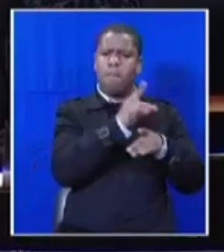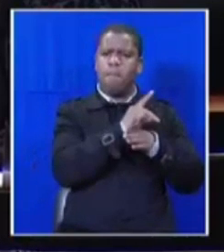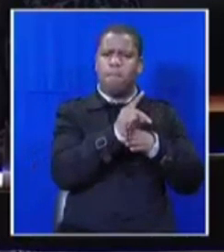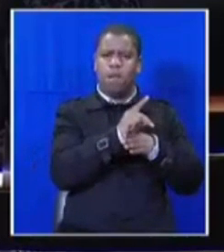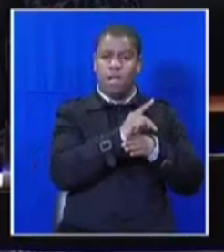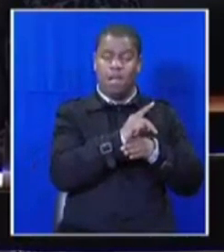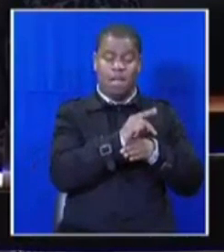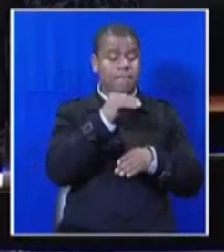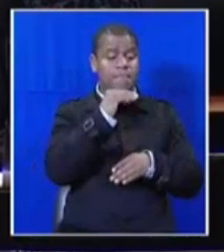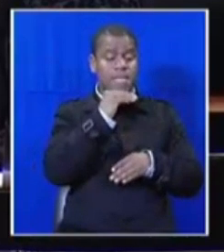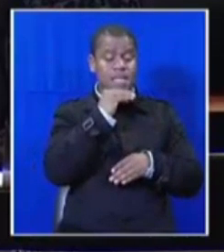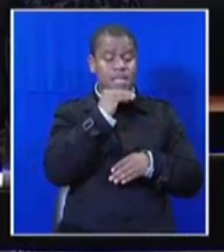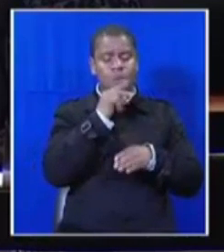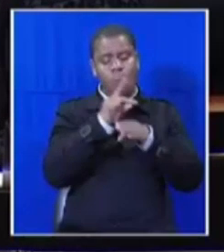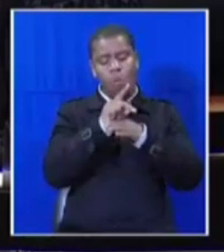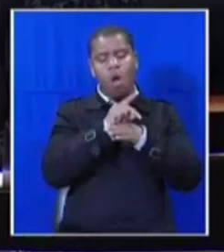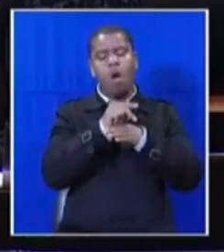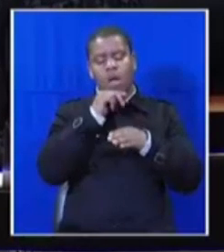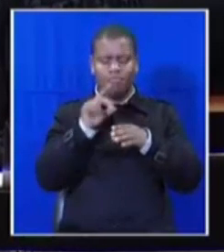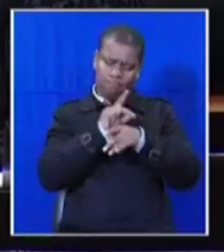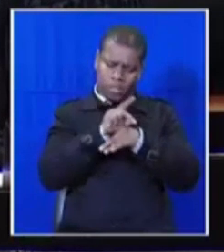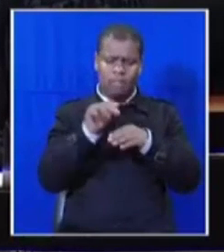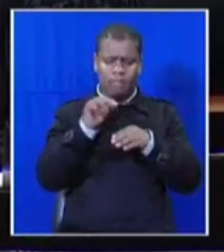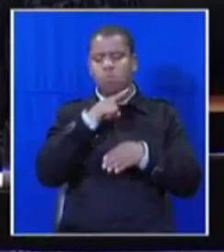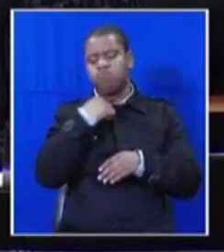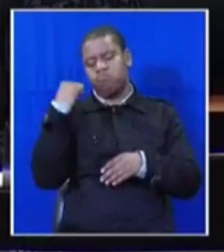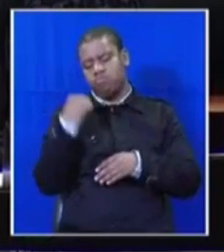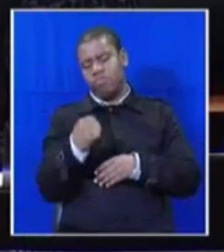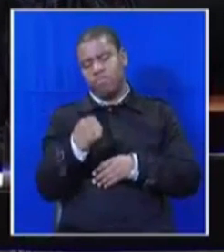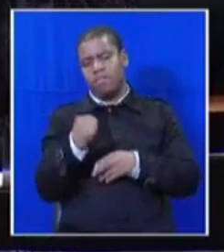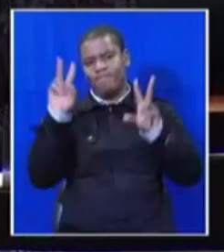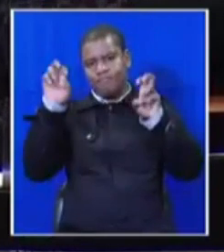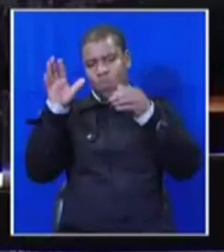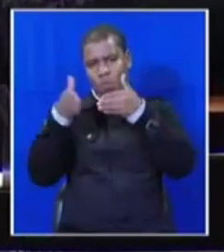as conspiracy to commit murder, unquote.